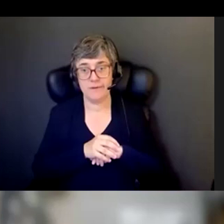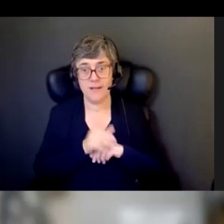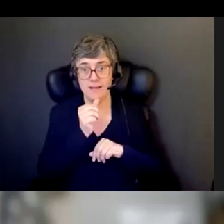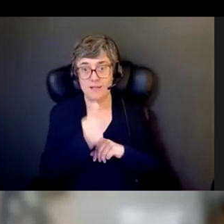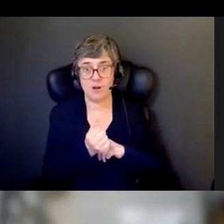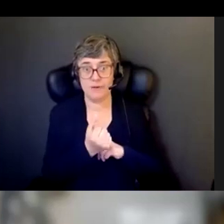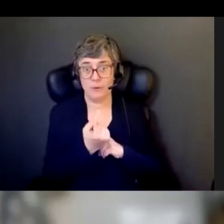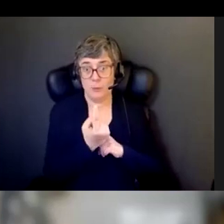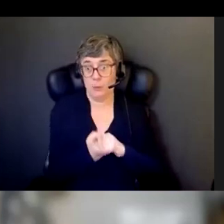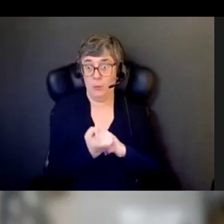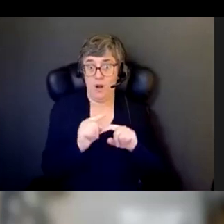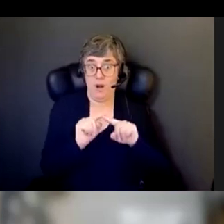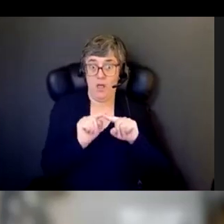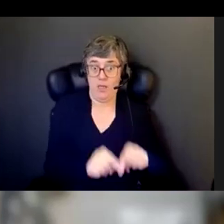So,